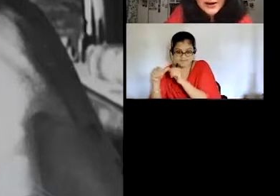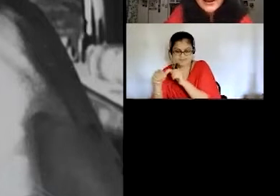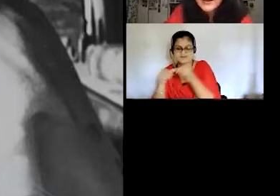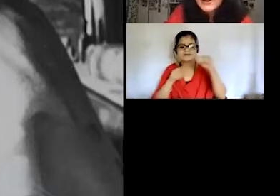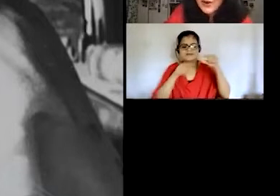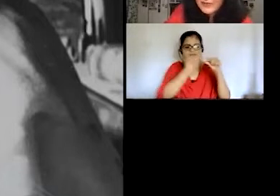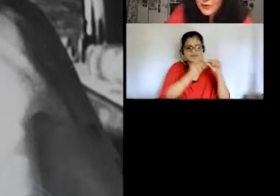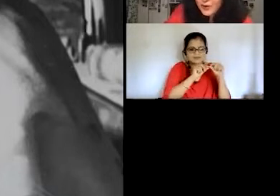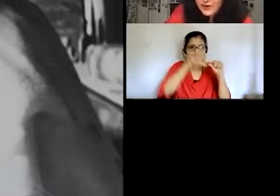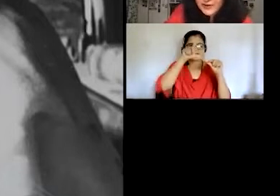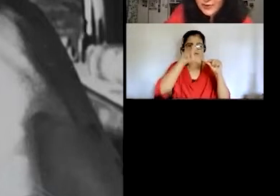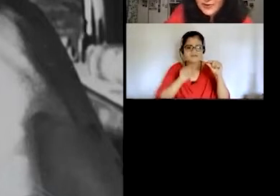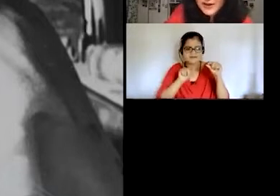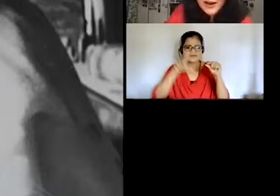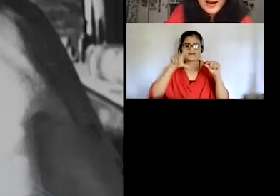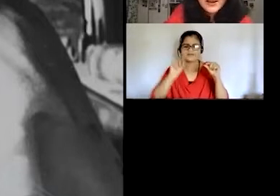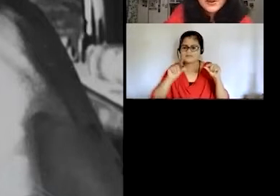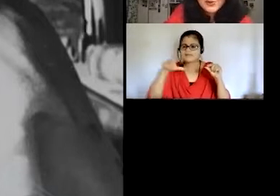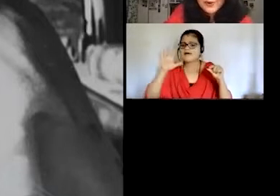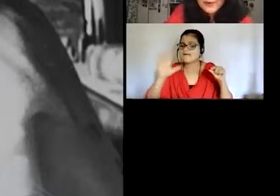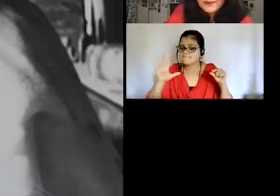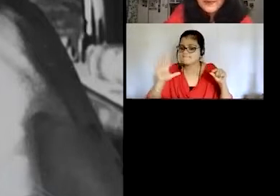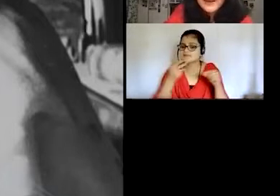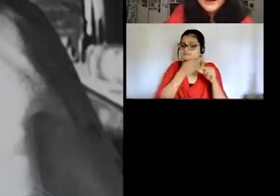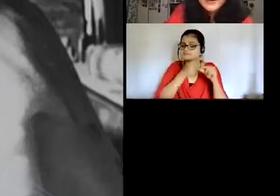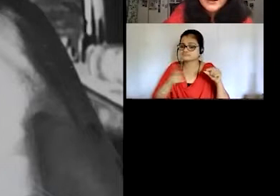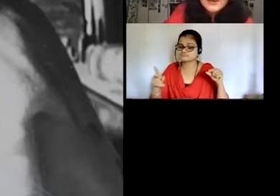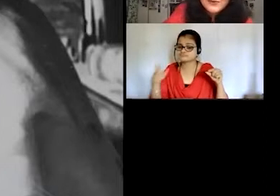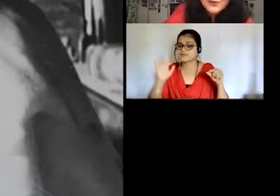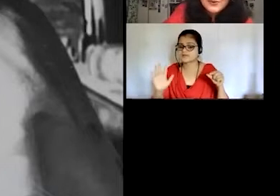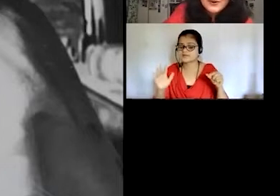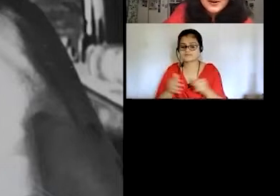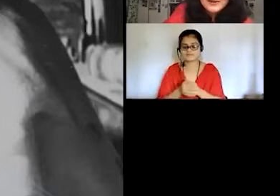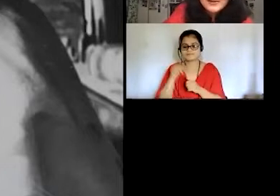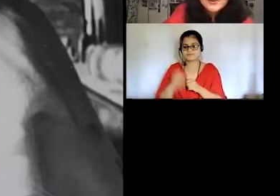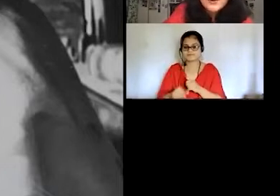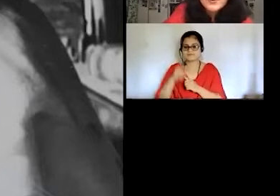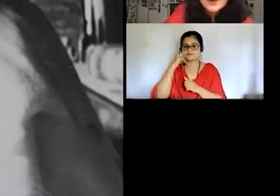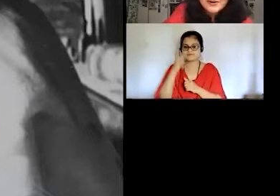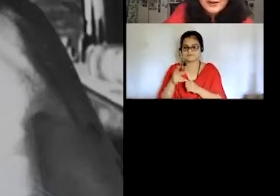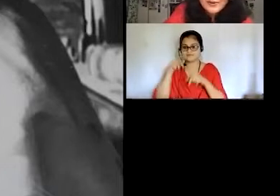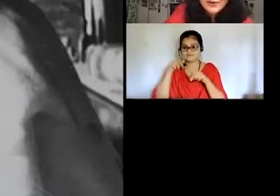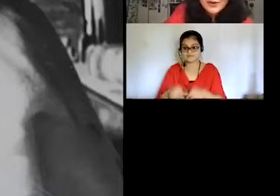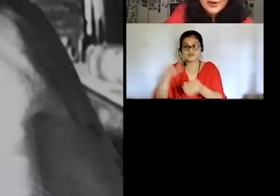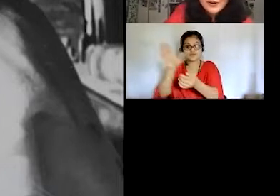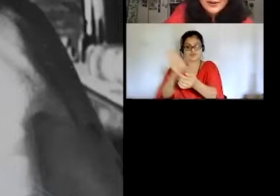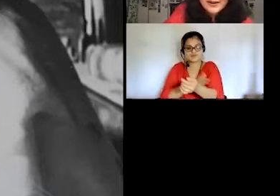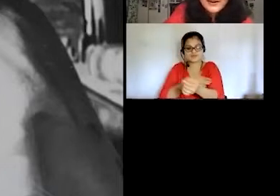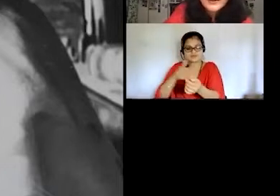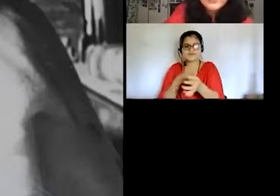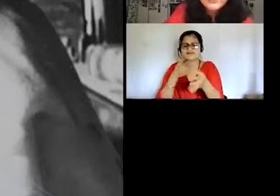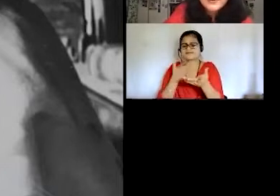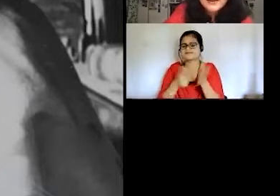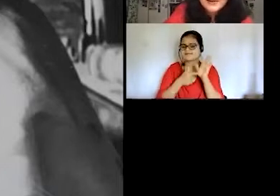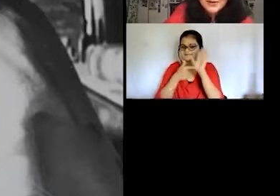It has to have a dominant note, and so on. Let's view and listen to a musical demonstration in